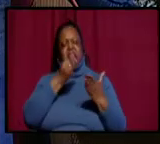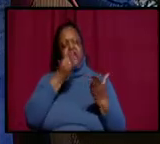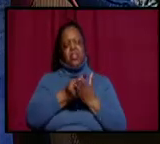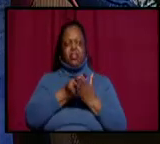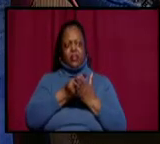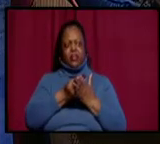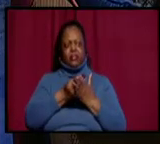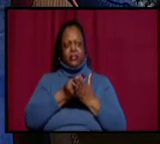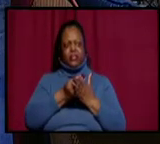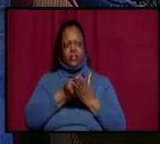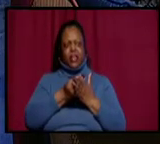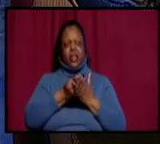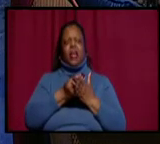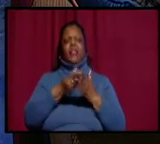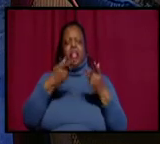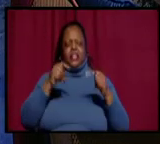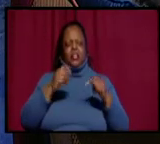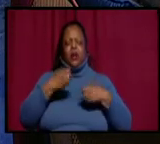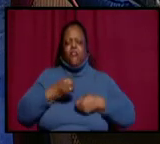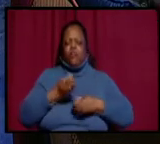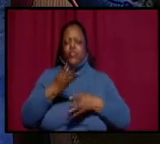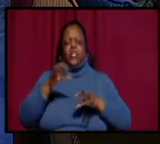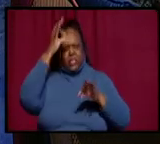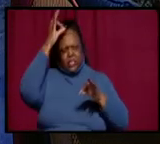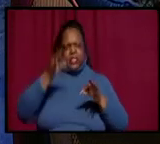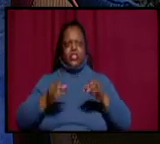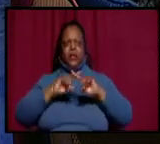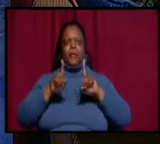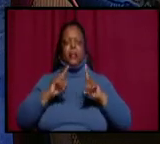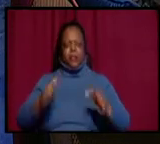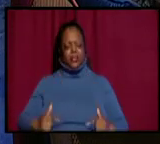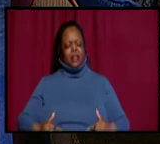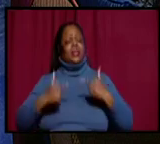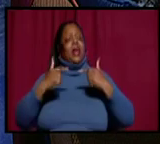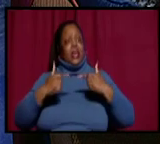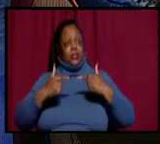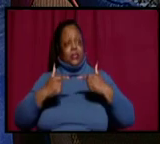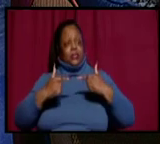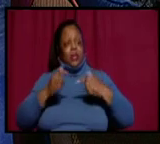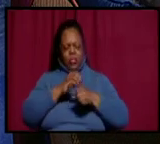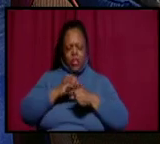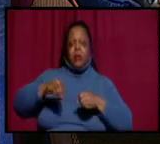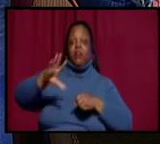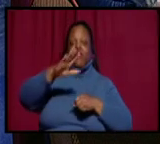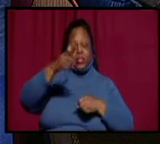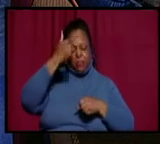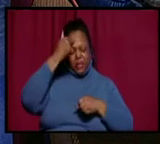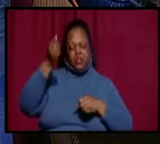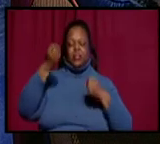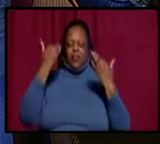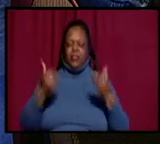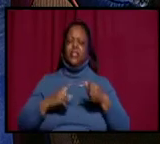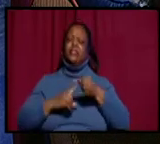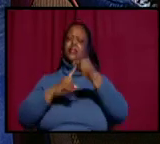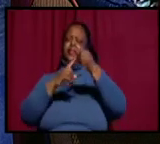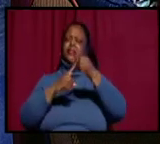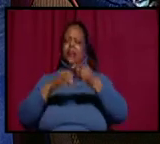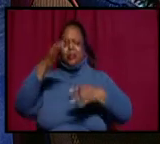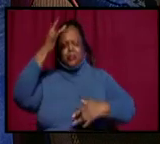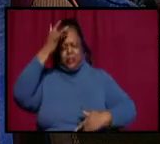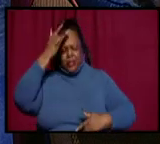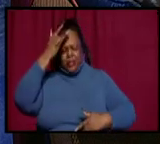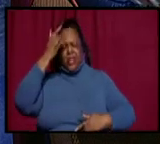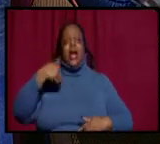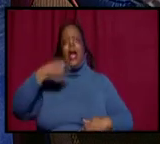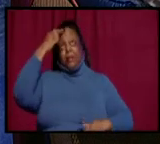financial markets, right. That's driving decisions, but let it be the lives that are being affected by this particular virus.